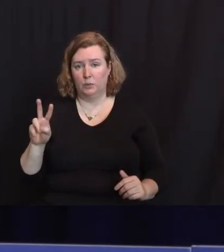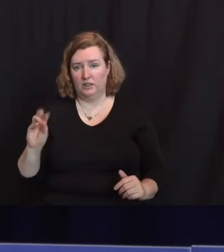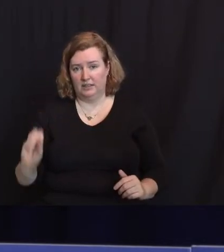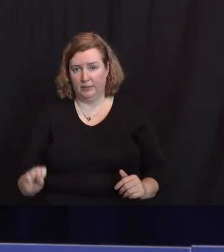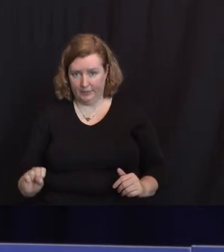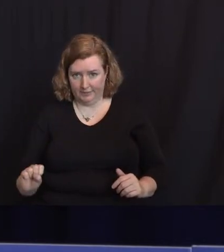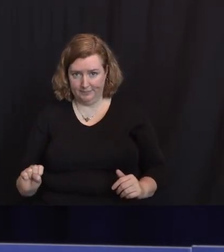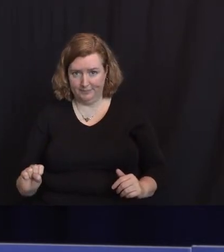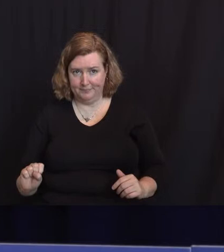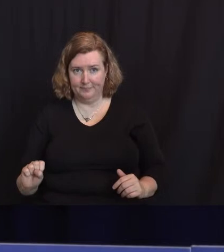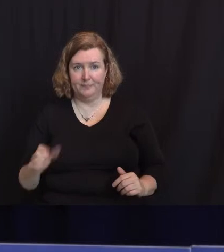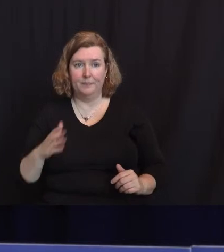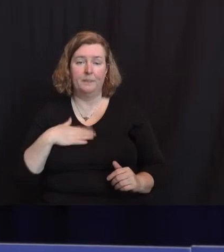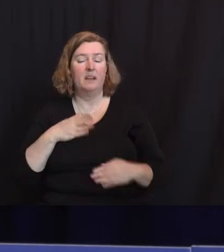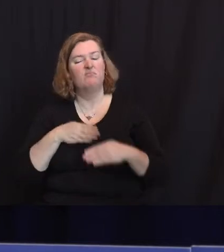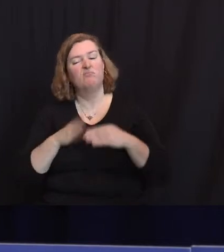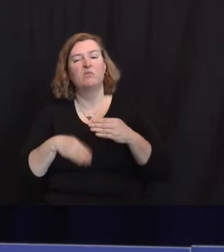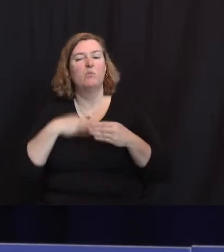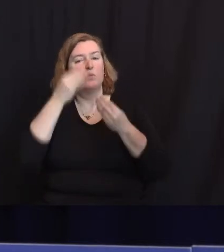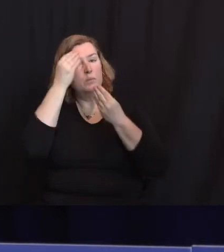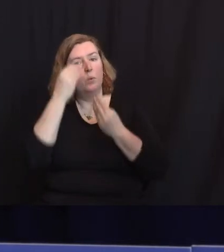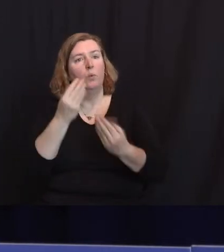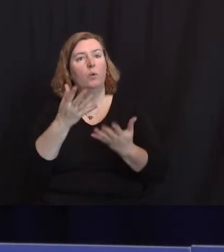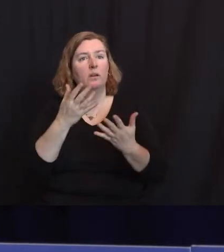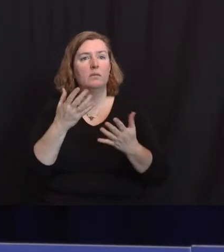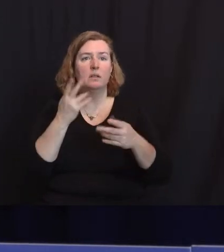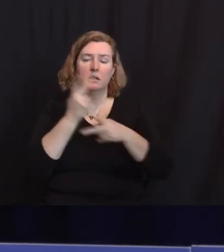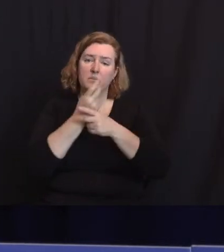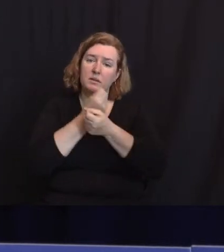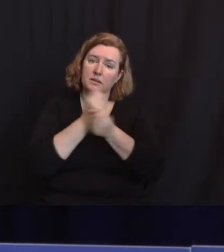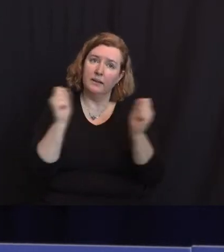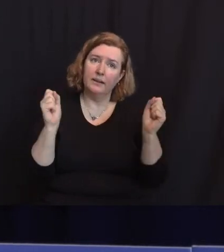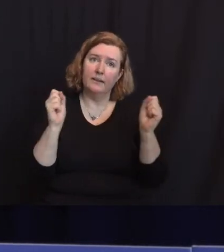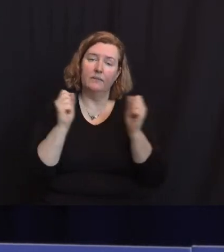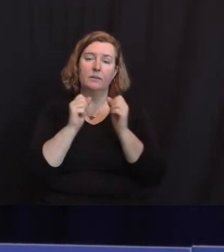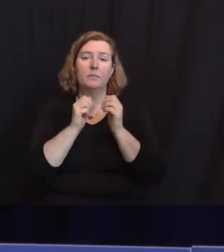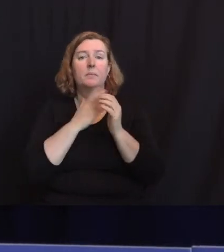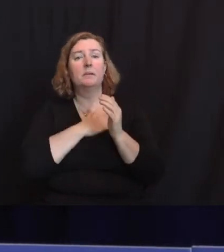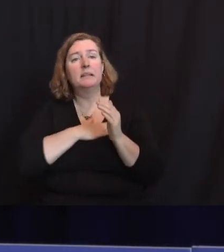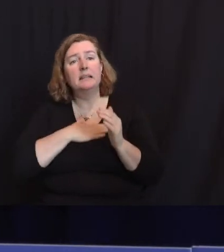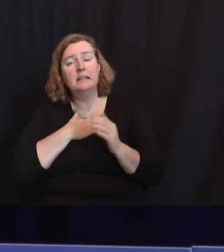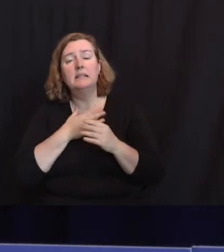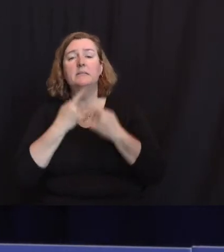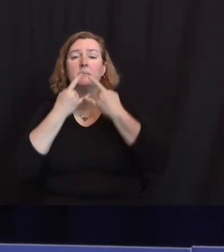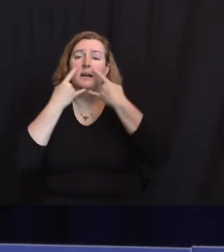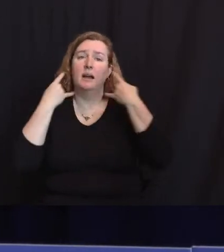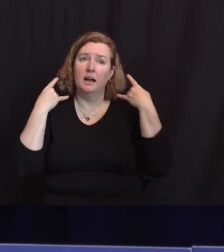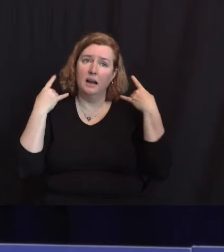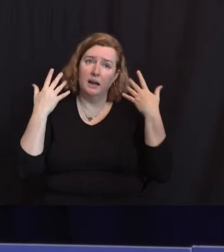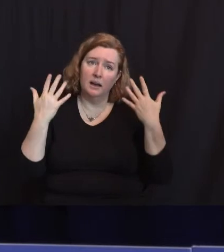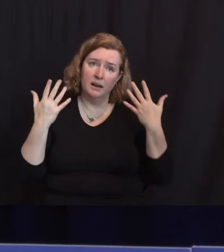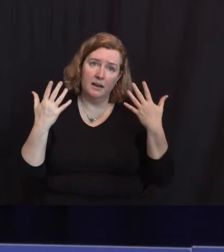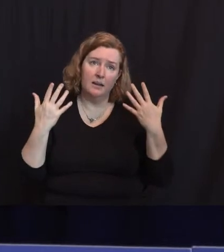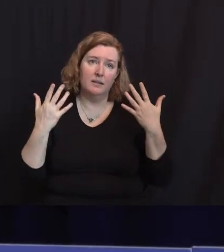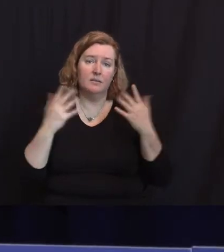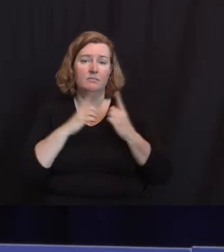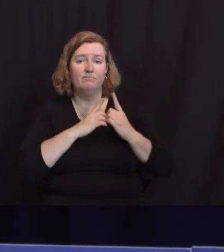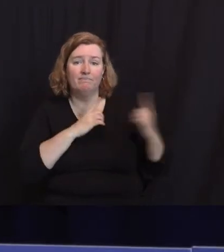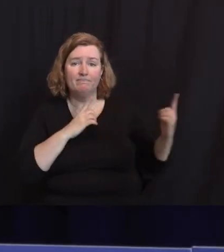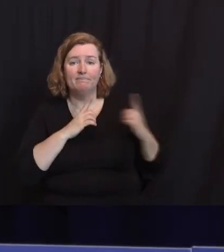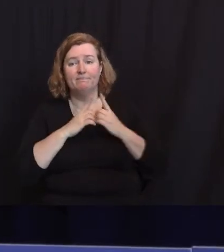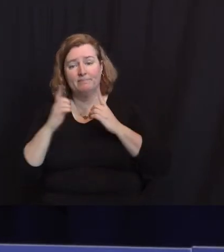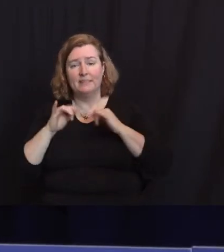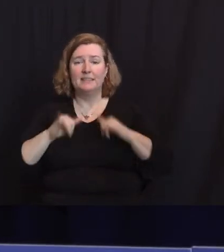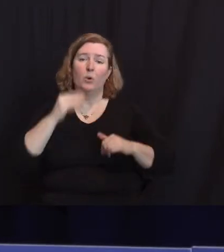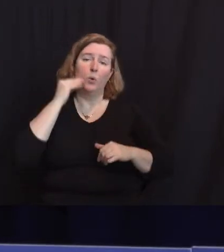that concludes my report. As always, stay safe. Please continue to mask up, social distance, stay home when you're